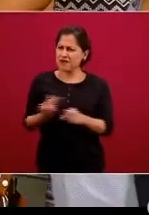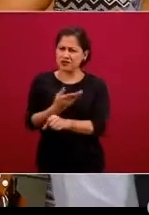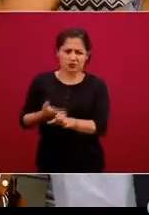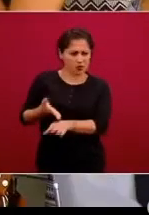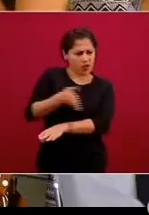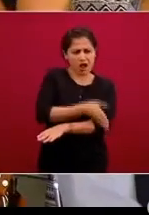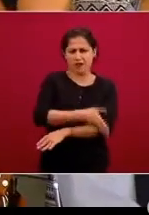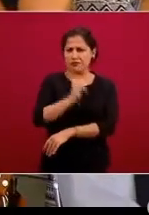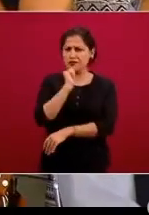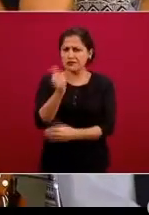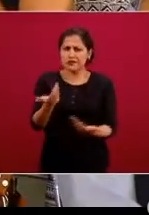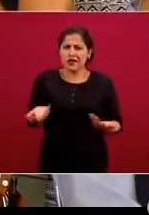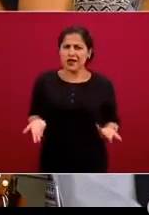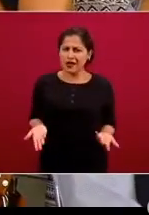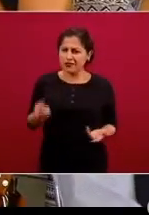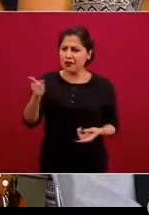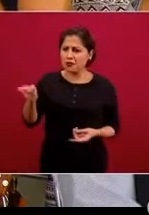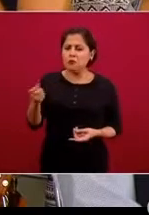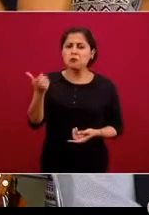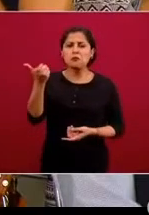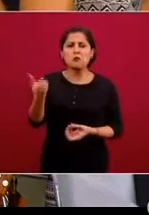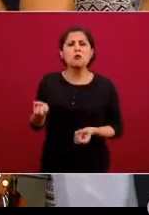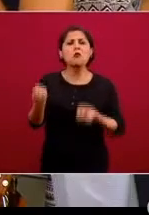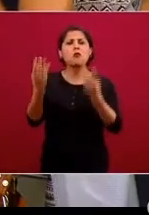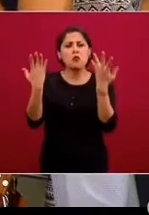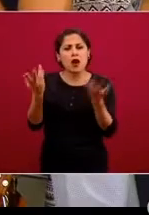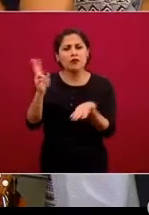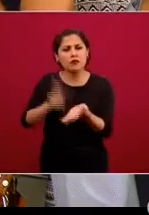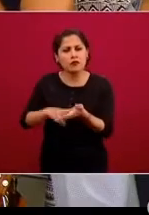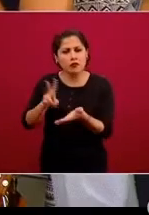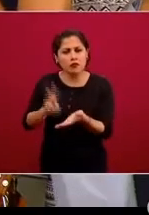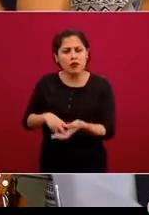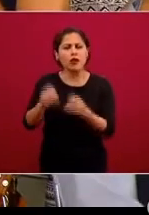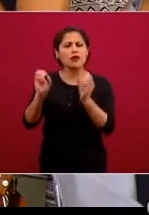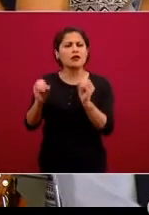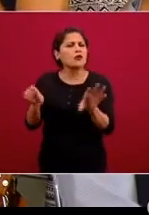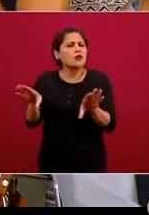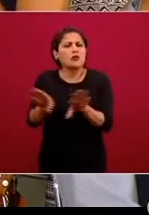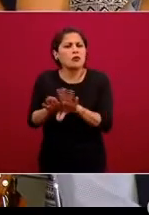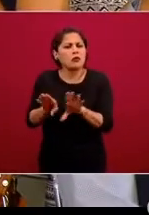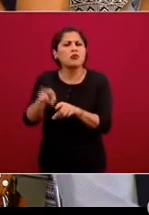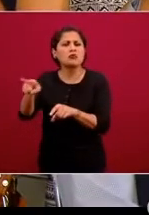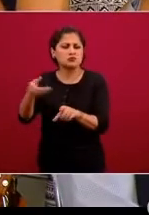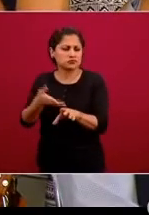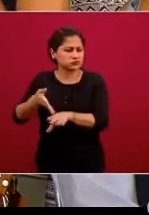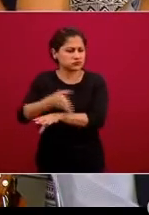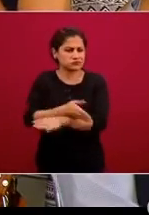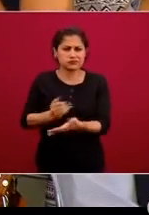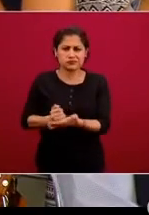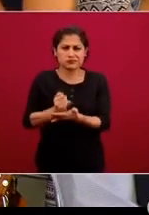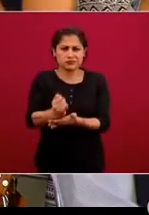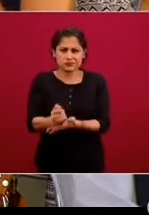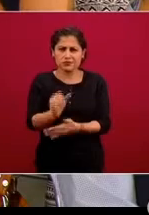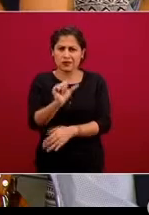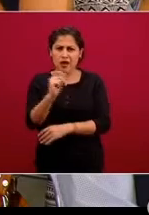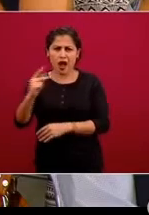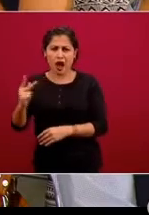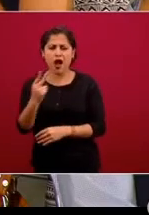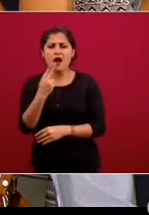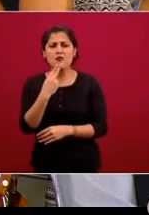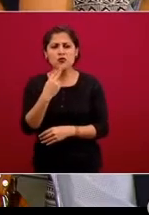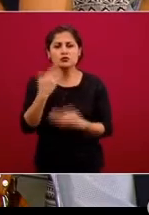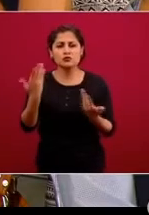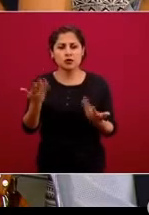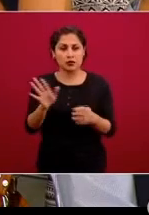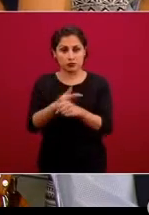you to develop this app, and why are you launching it right now when it could have been launched during the